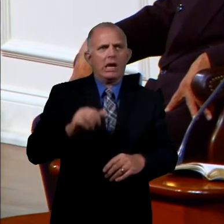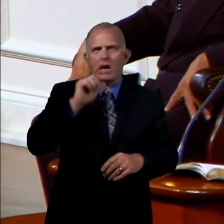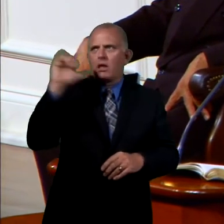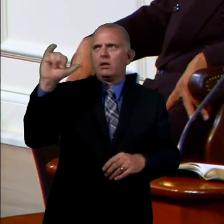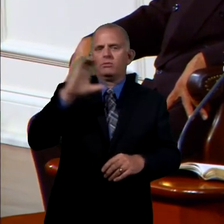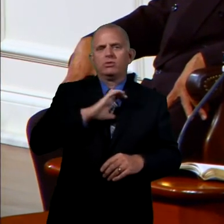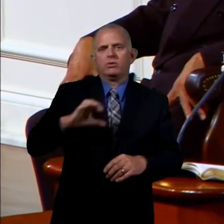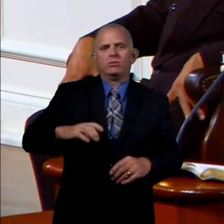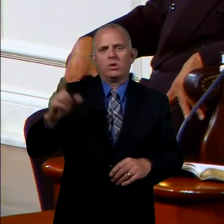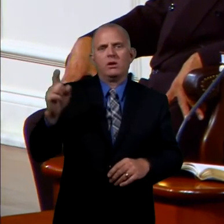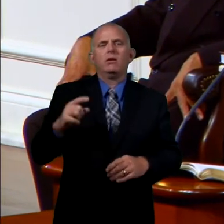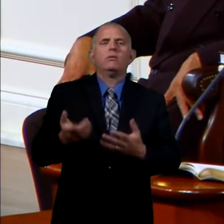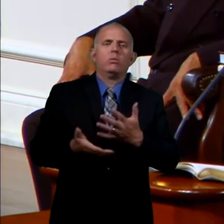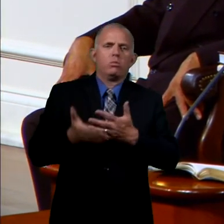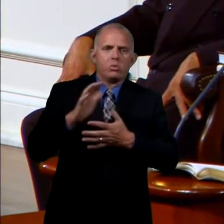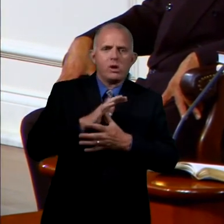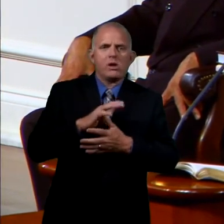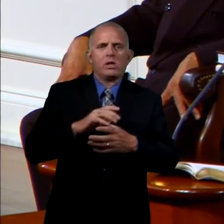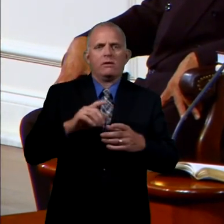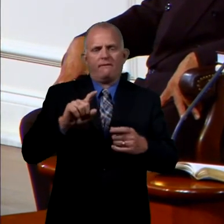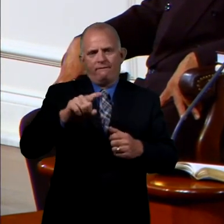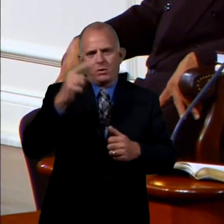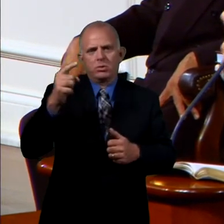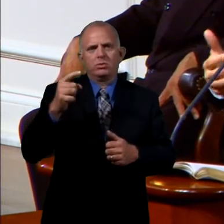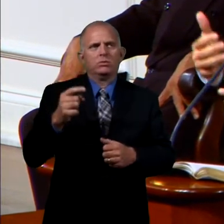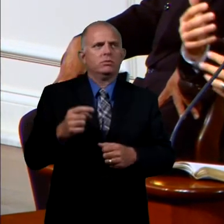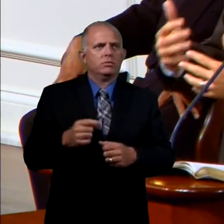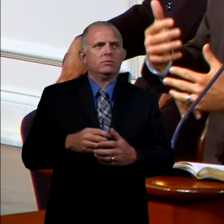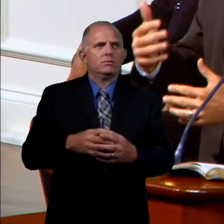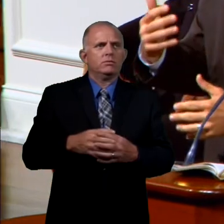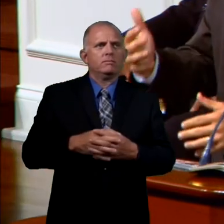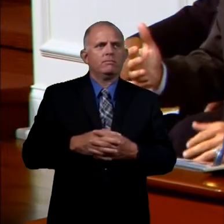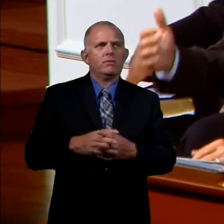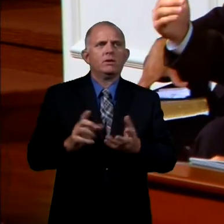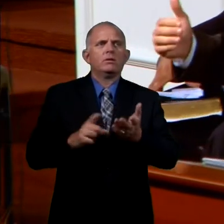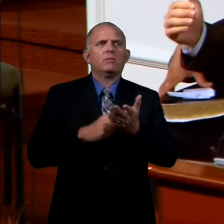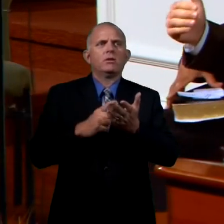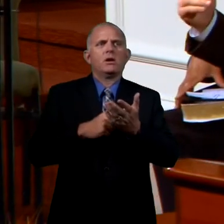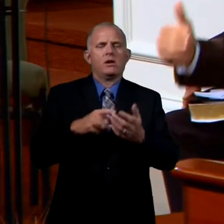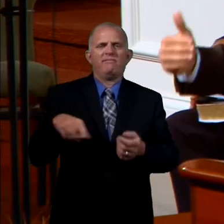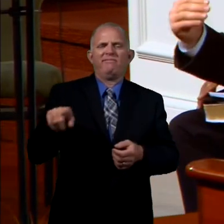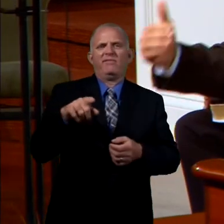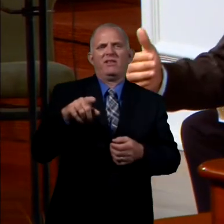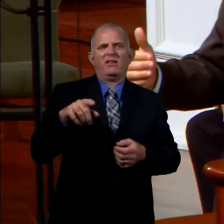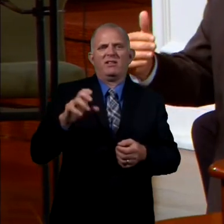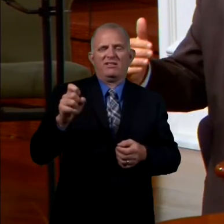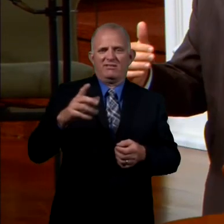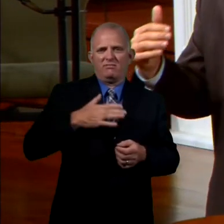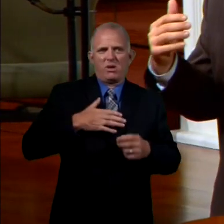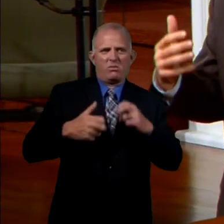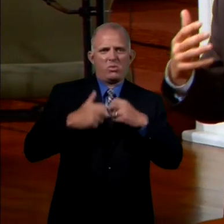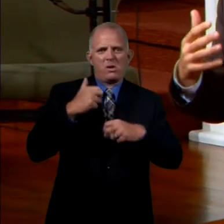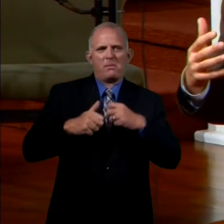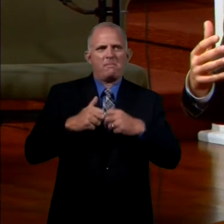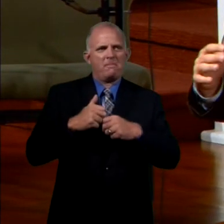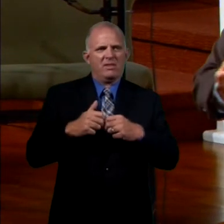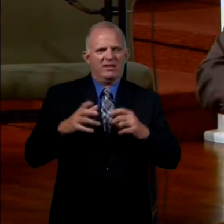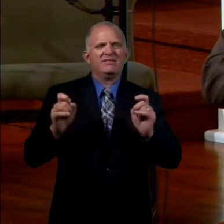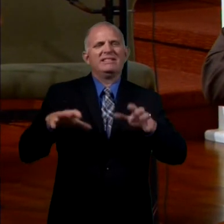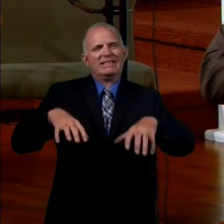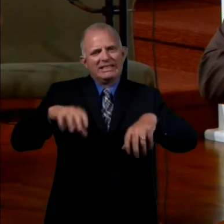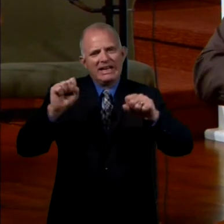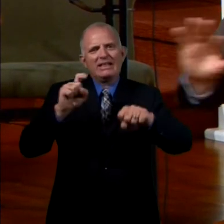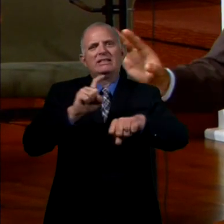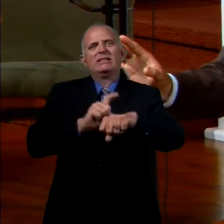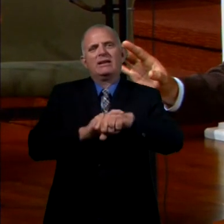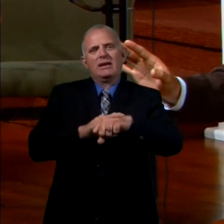first. That's what he did. Sometimes we view people as the interruption and we don't take time for people and we feel so depleted we don't